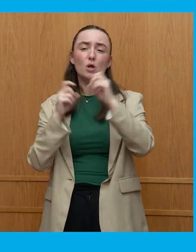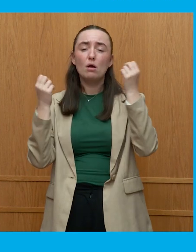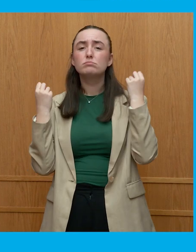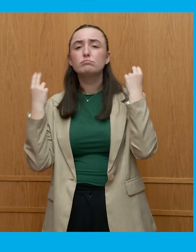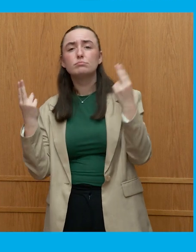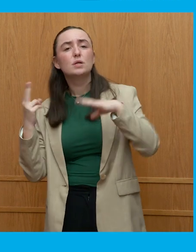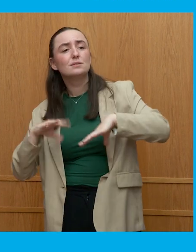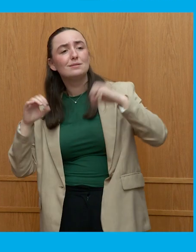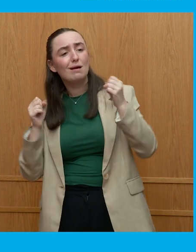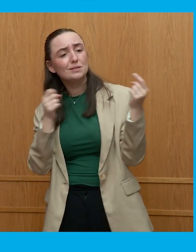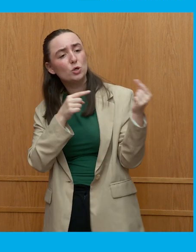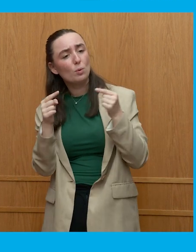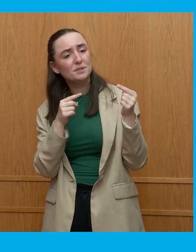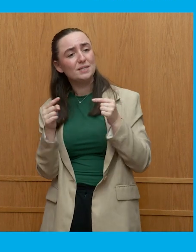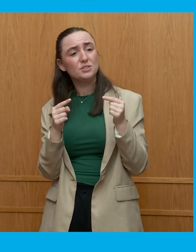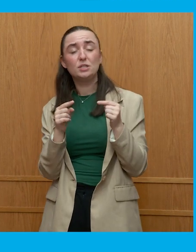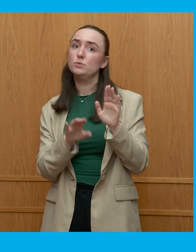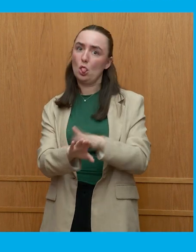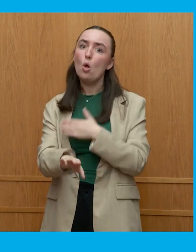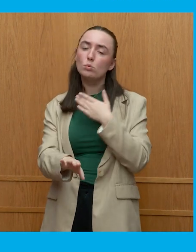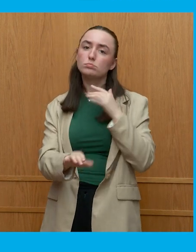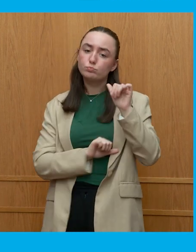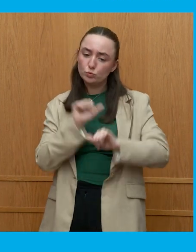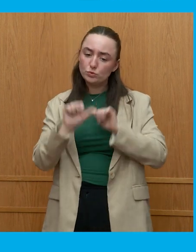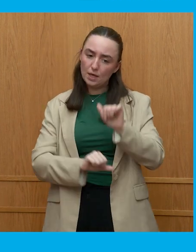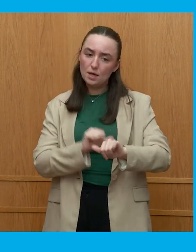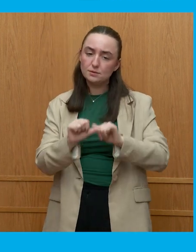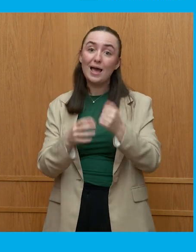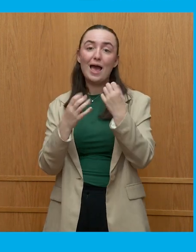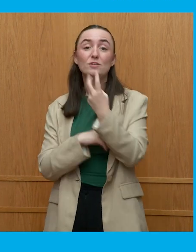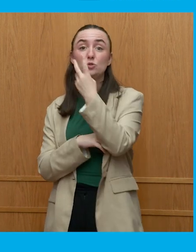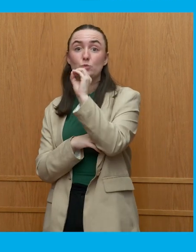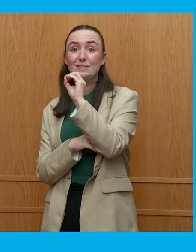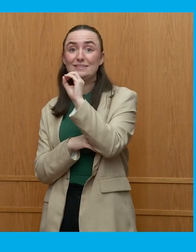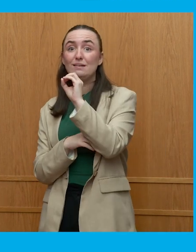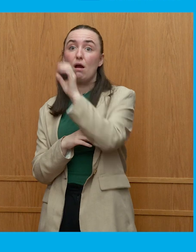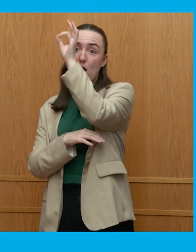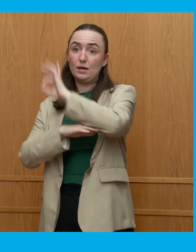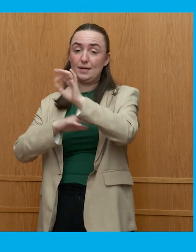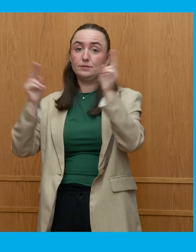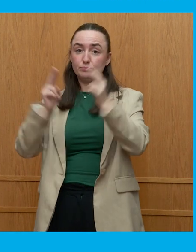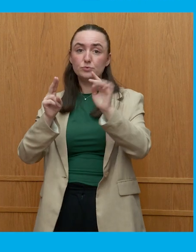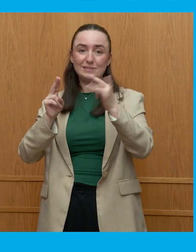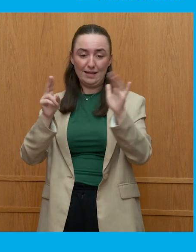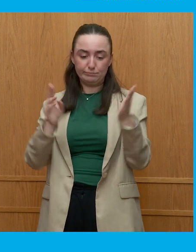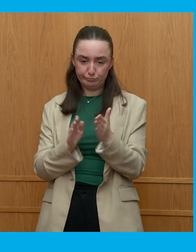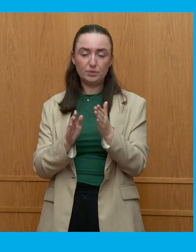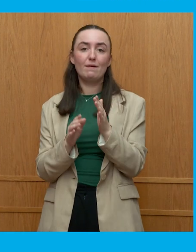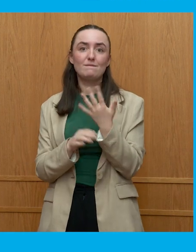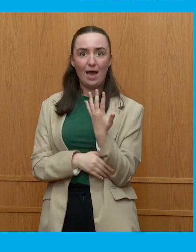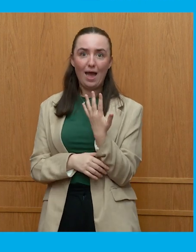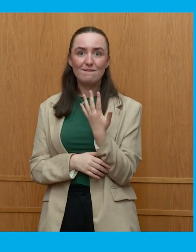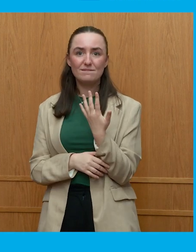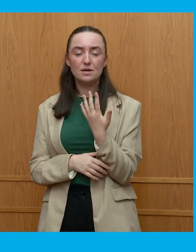that I talked about, which was a long process, going from 20 architects to 10 to 5. And the conversation